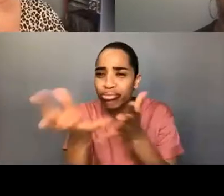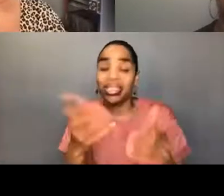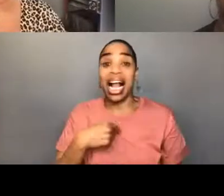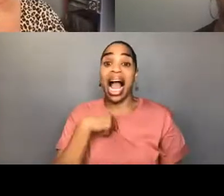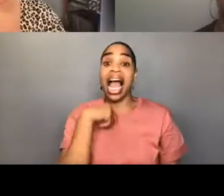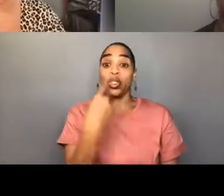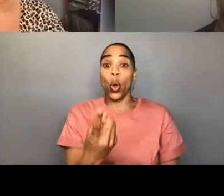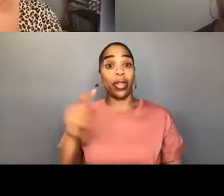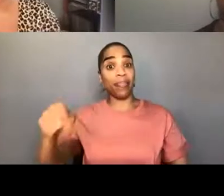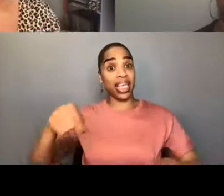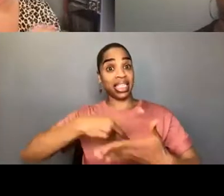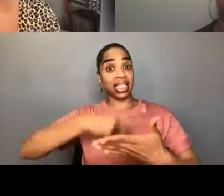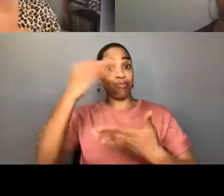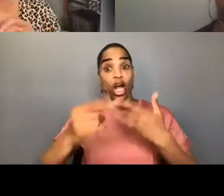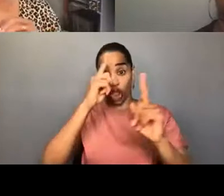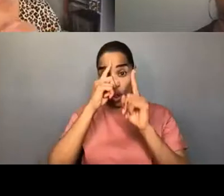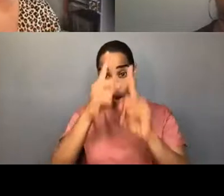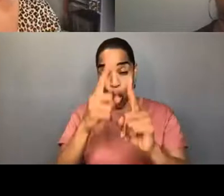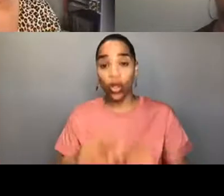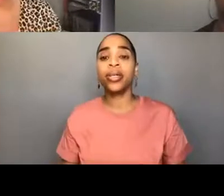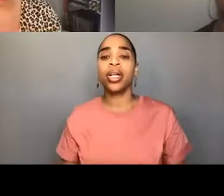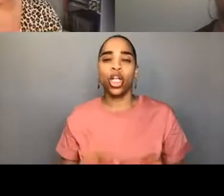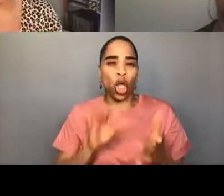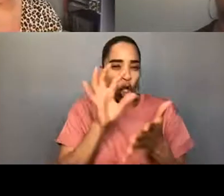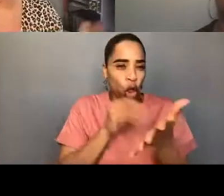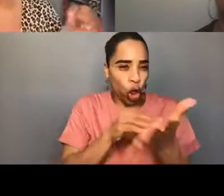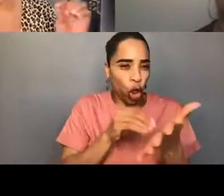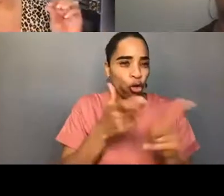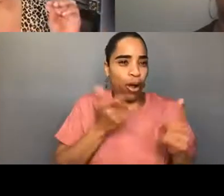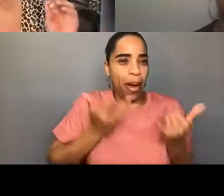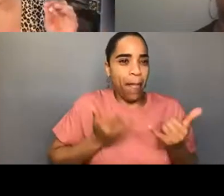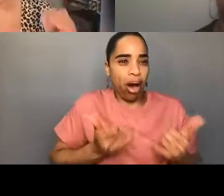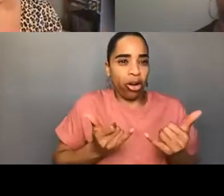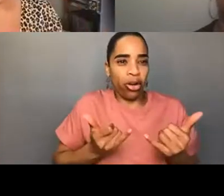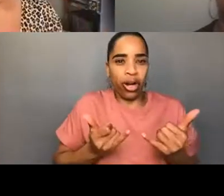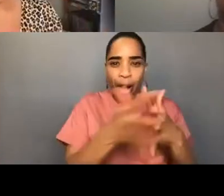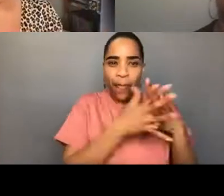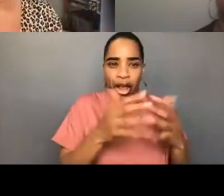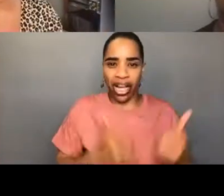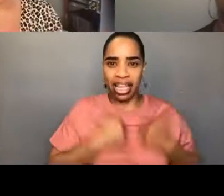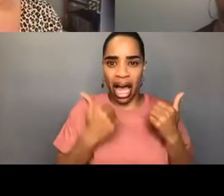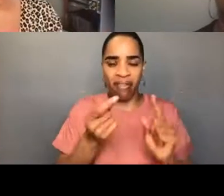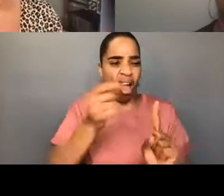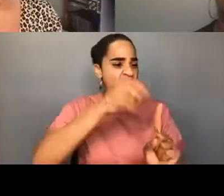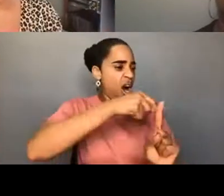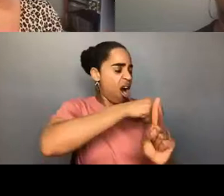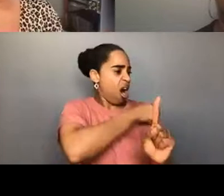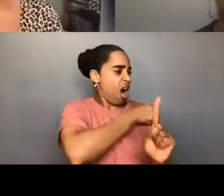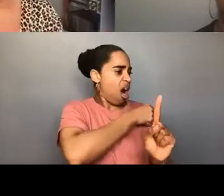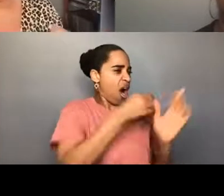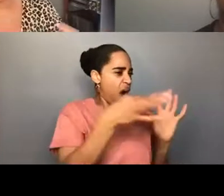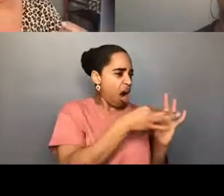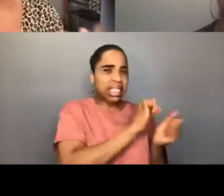the conceit of the project was to take things in modern American life that can be traced back to slavery in surprising ways.